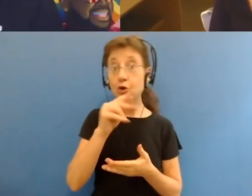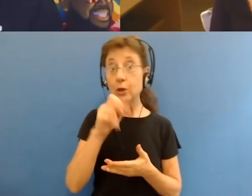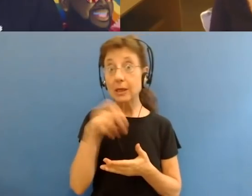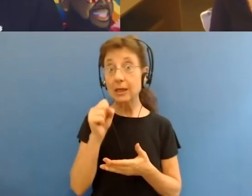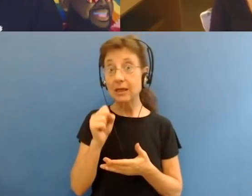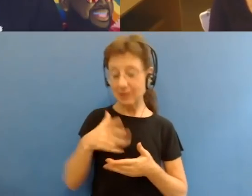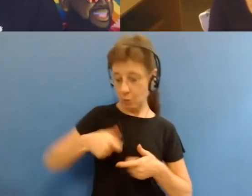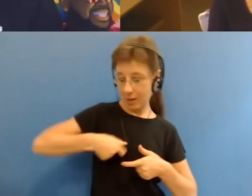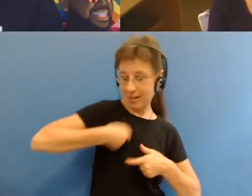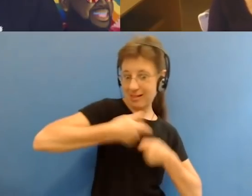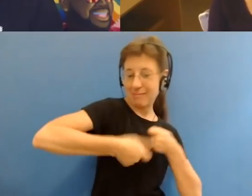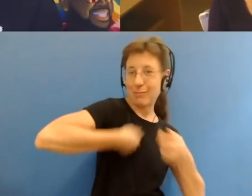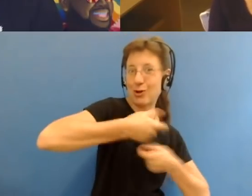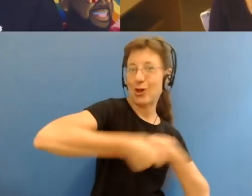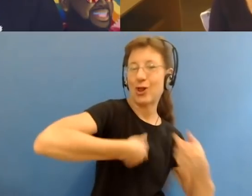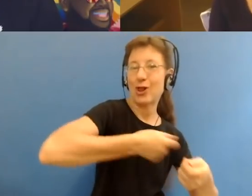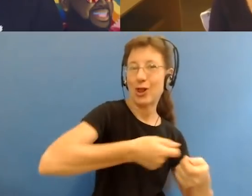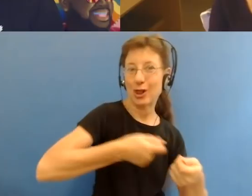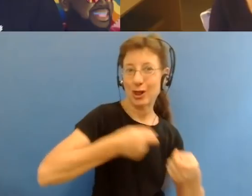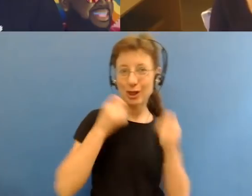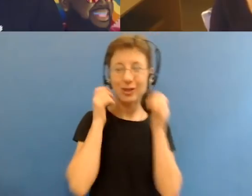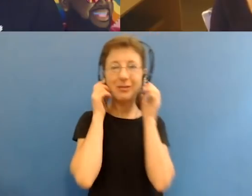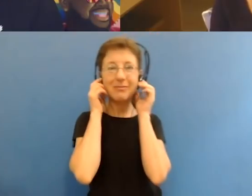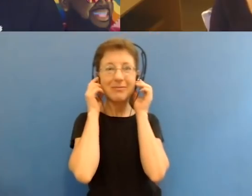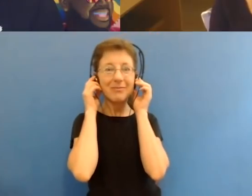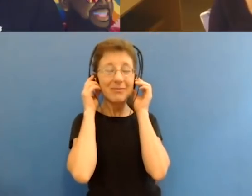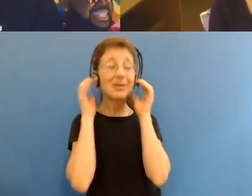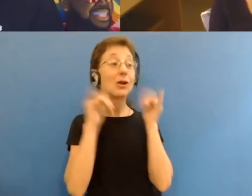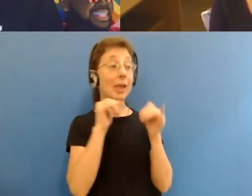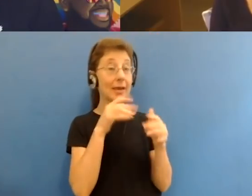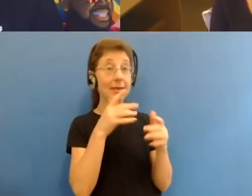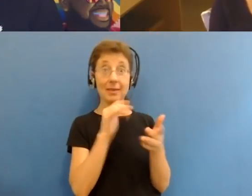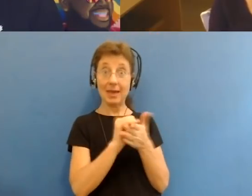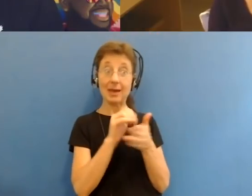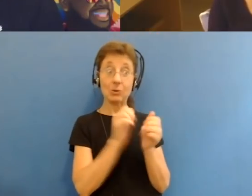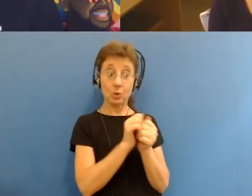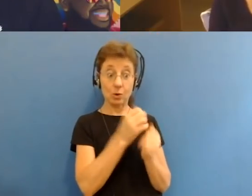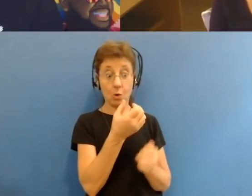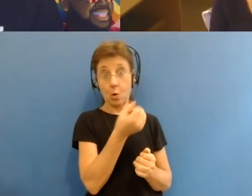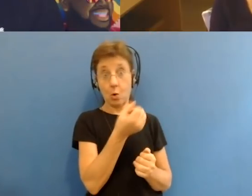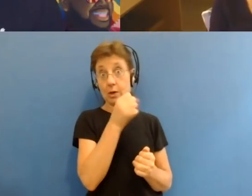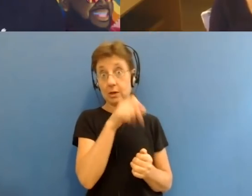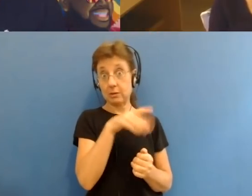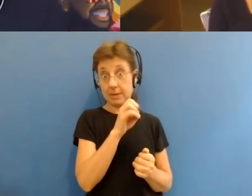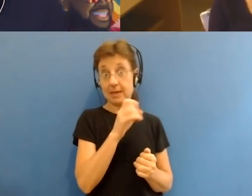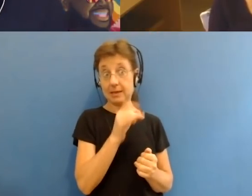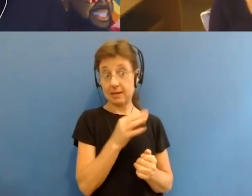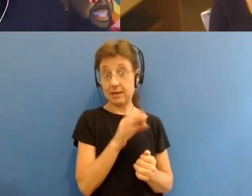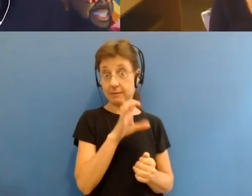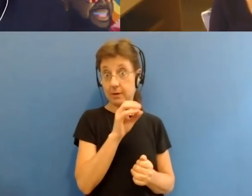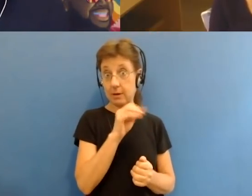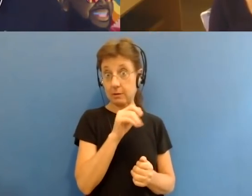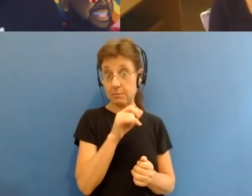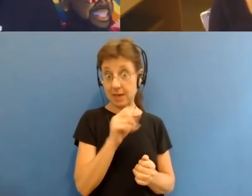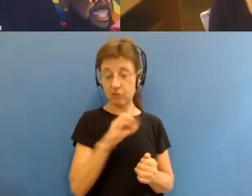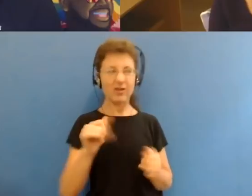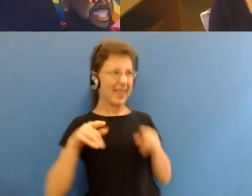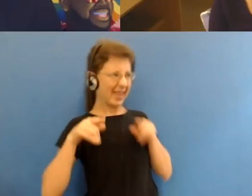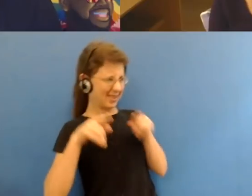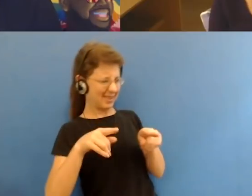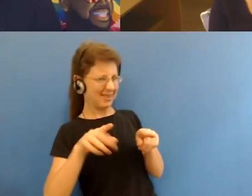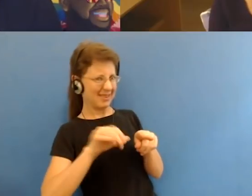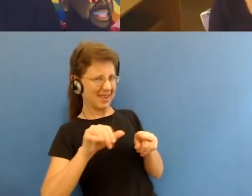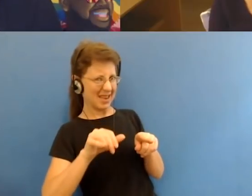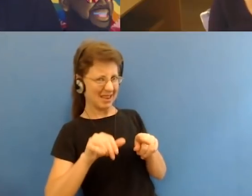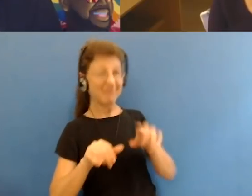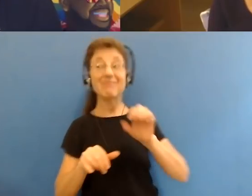to holding the space of compassion. Yeah, absolutely. You know, and also a part of that compassion practice too is about